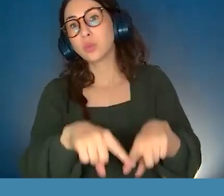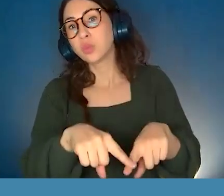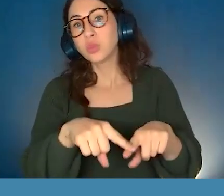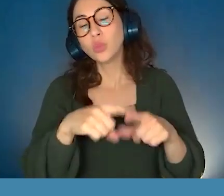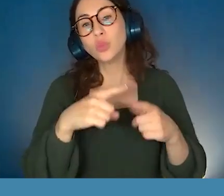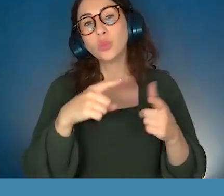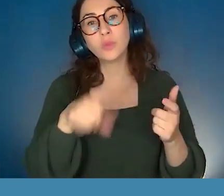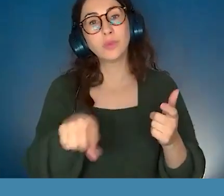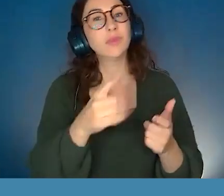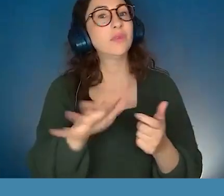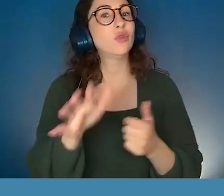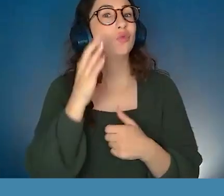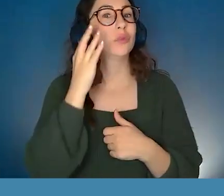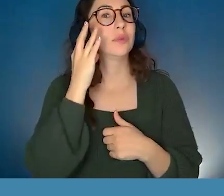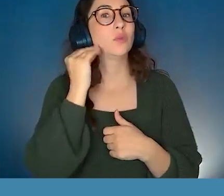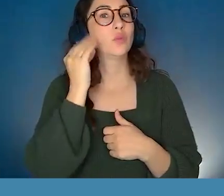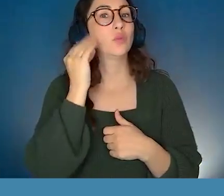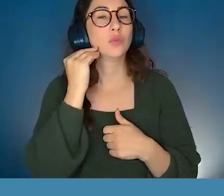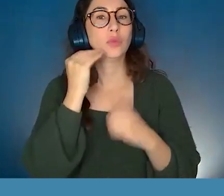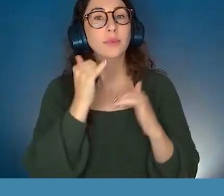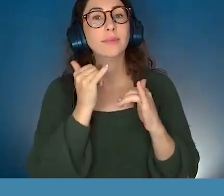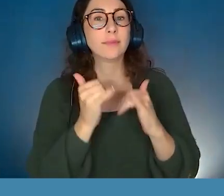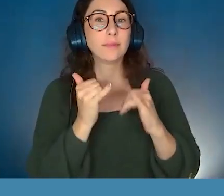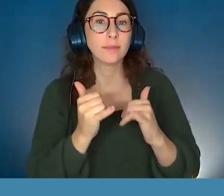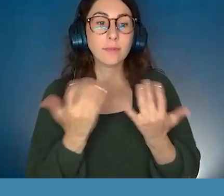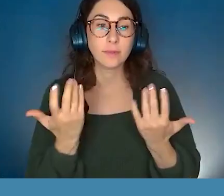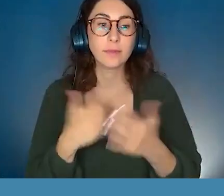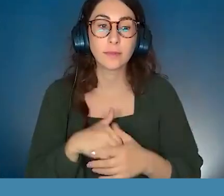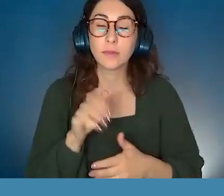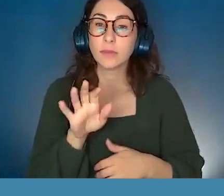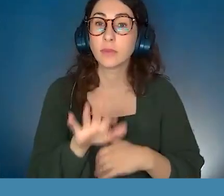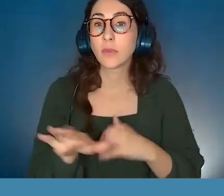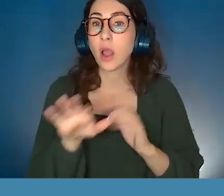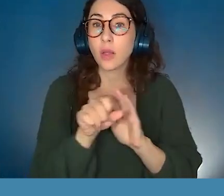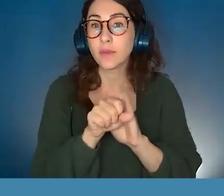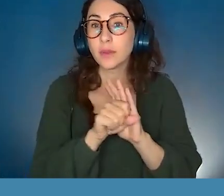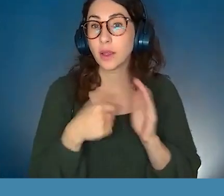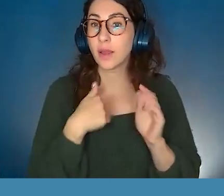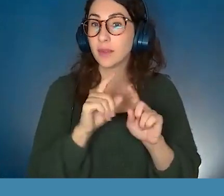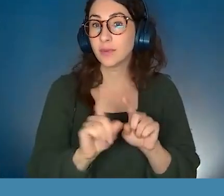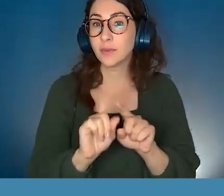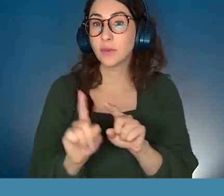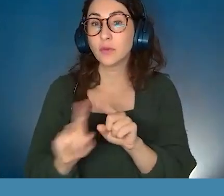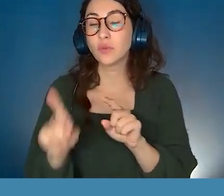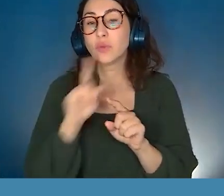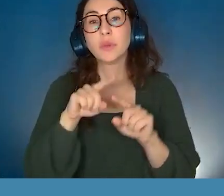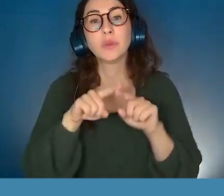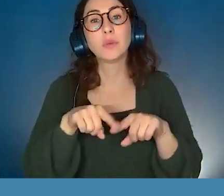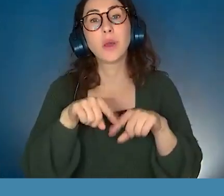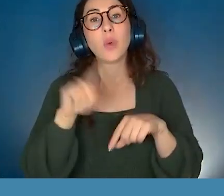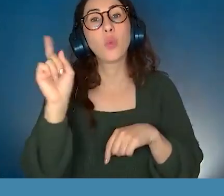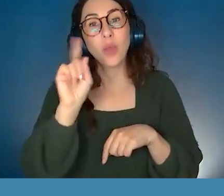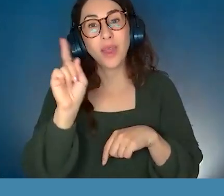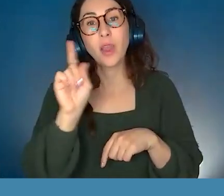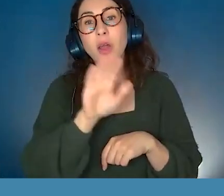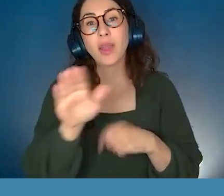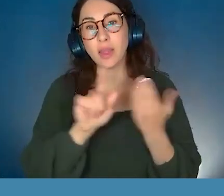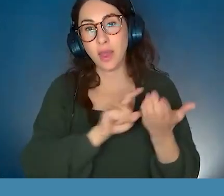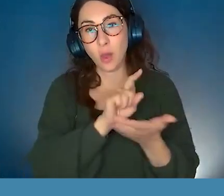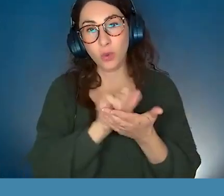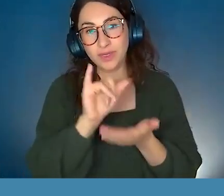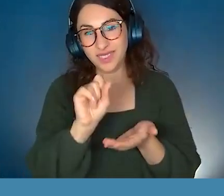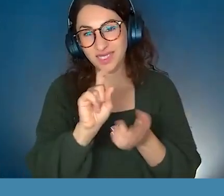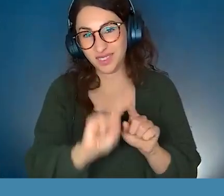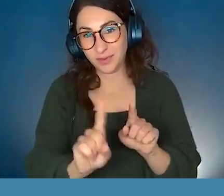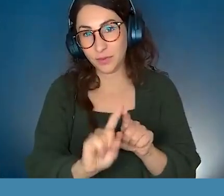those experiences with them. There's different centers throughout the states, and all their hours vary by location, so you really have to look them up. But